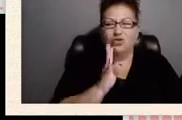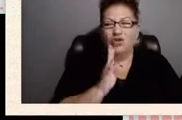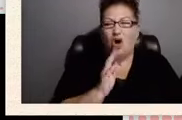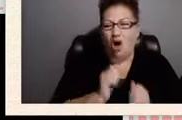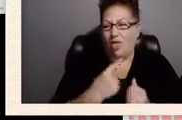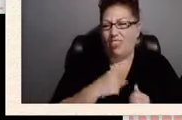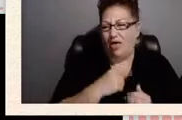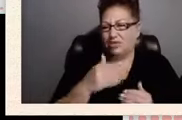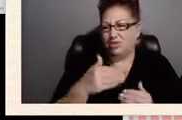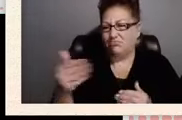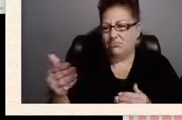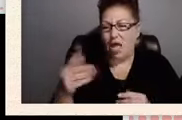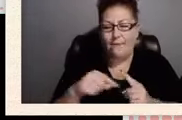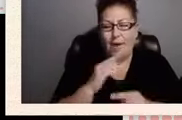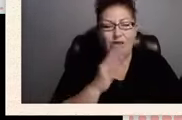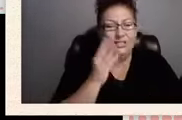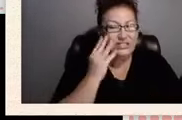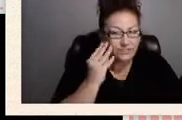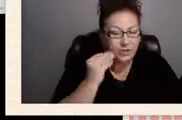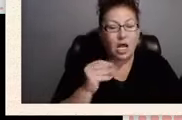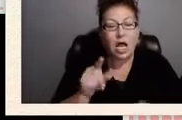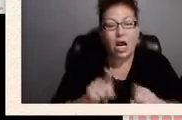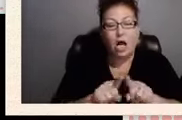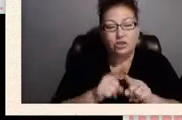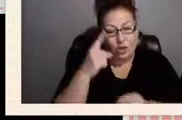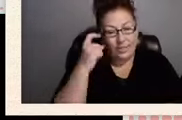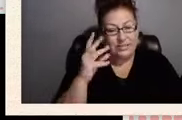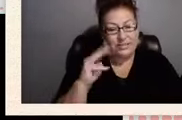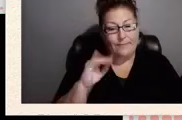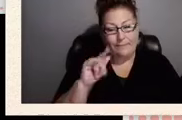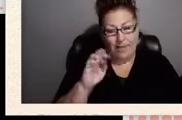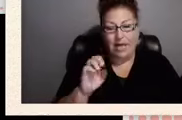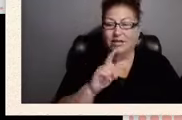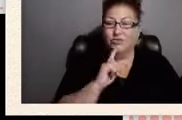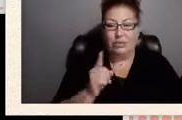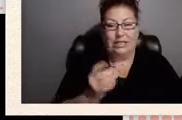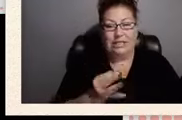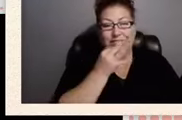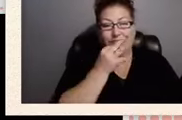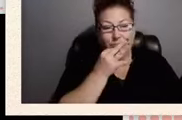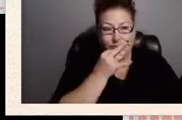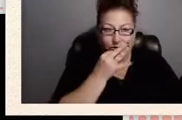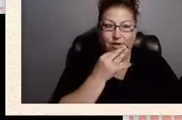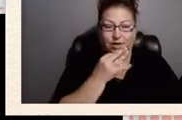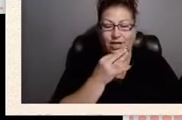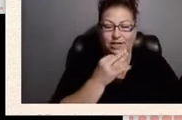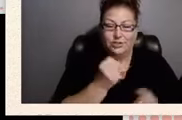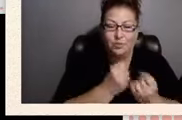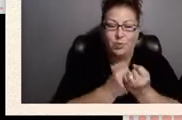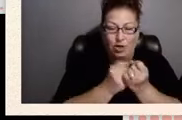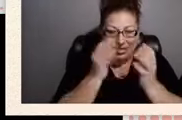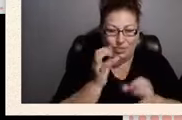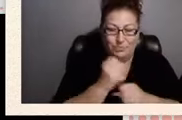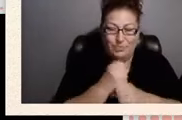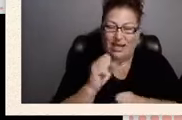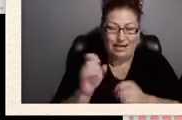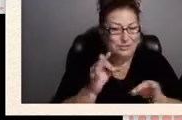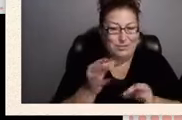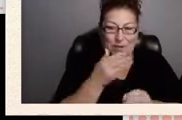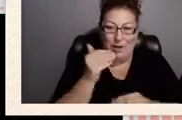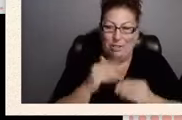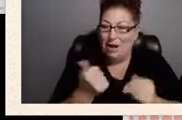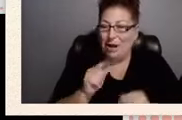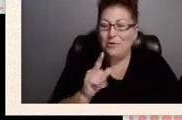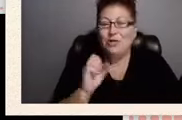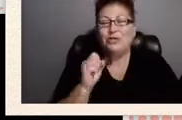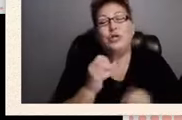his experiences, and also because Mike is totally an expert in supported decision making. He can explain this better than anybody. So supported decision